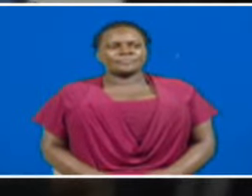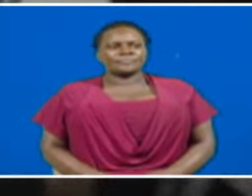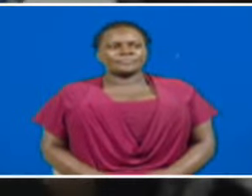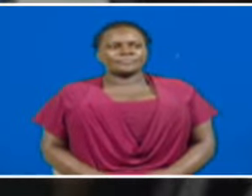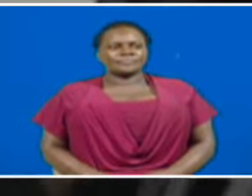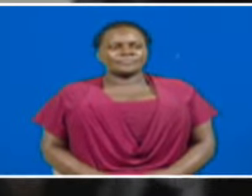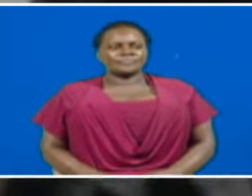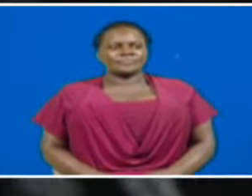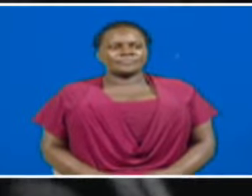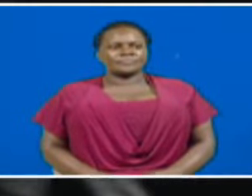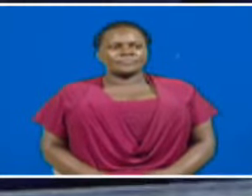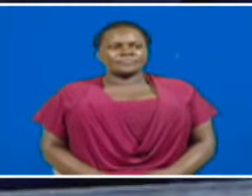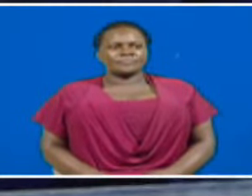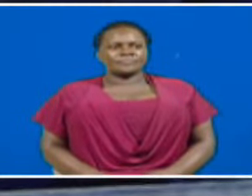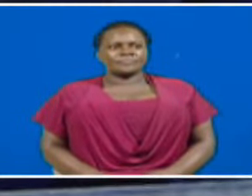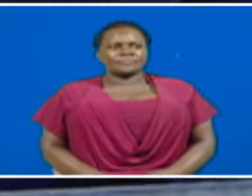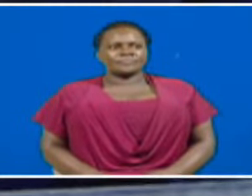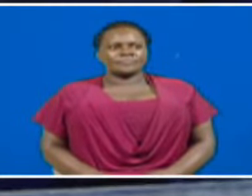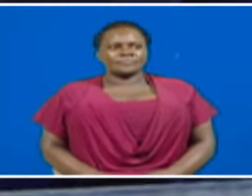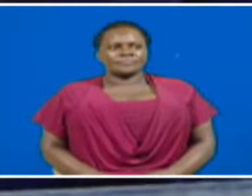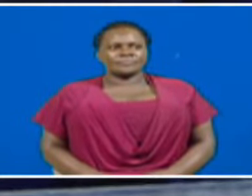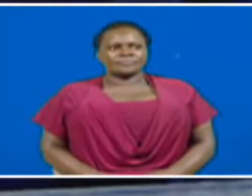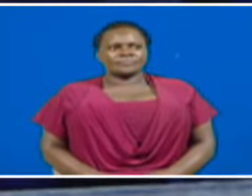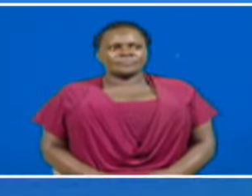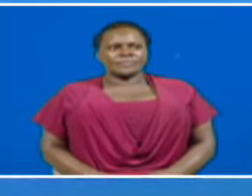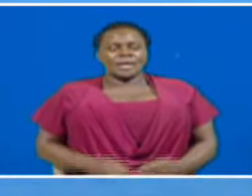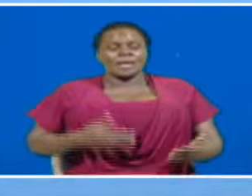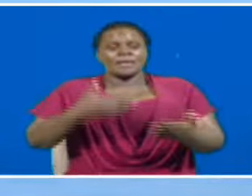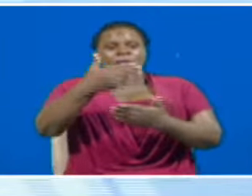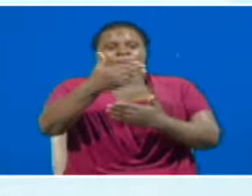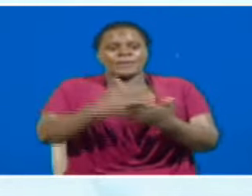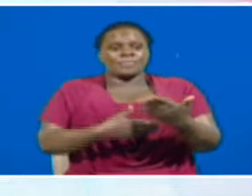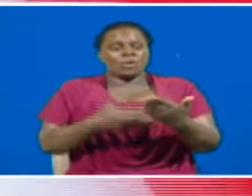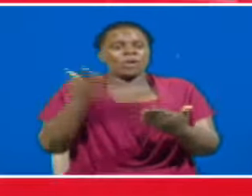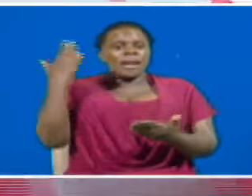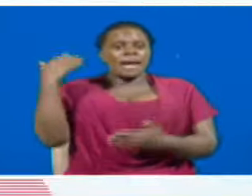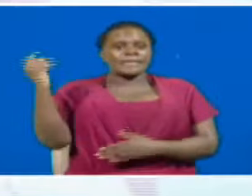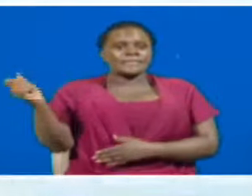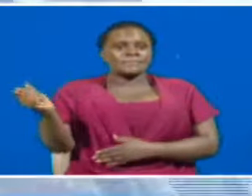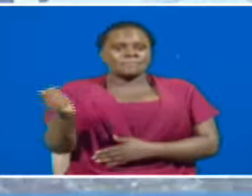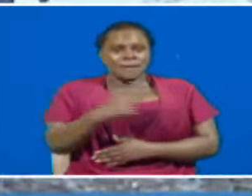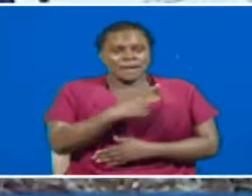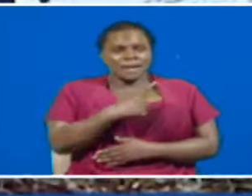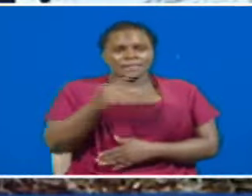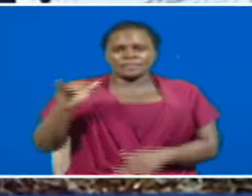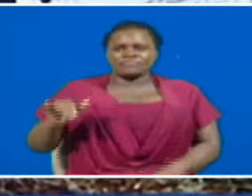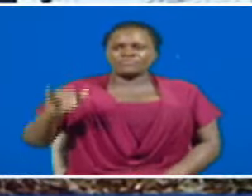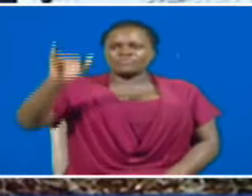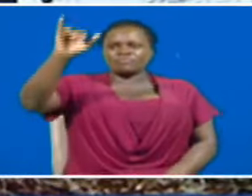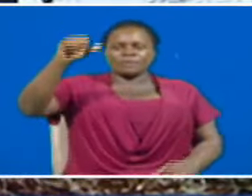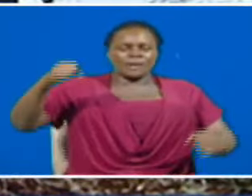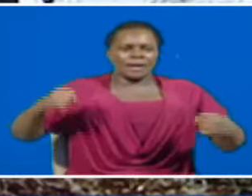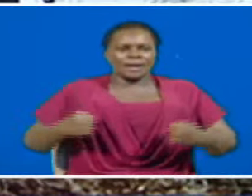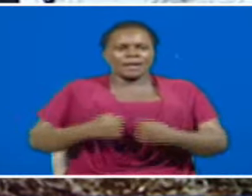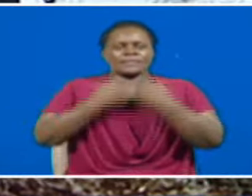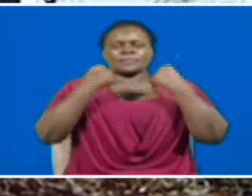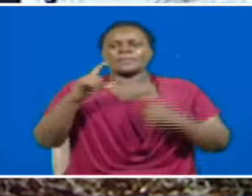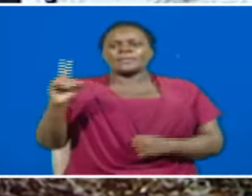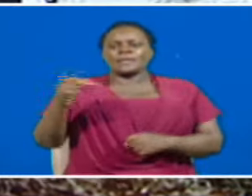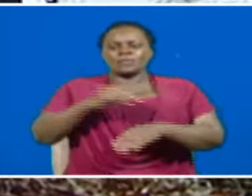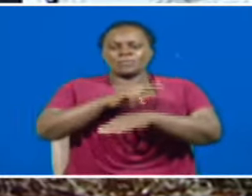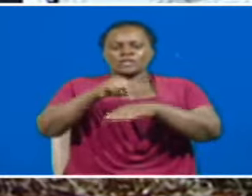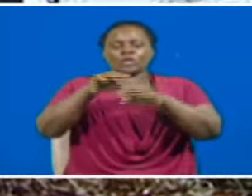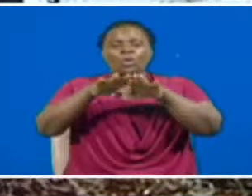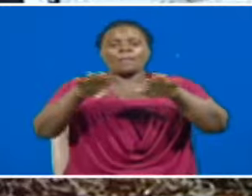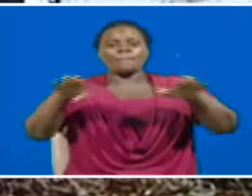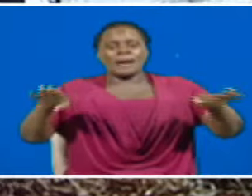KTN News. A preliminary report on last month's mid-air plane accident at Nairobi's National